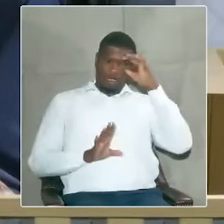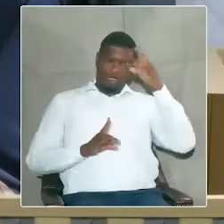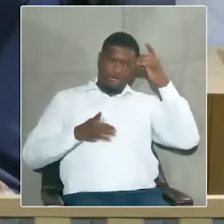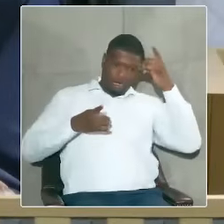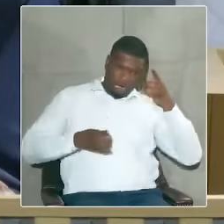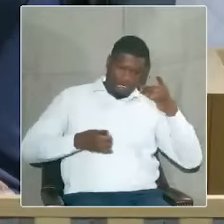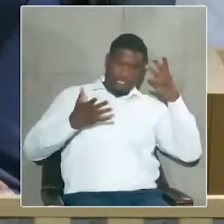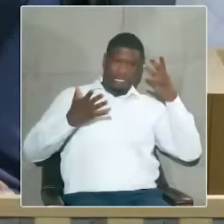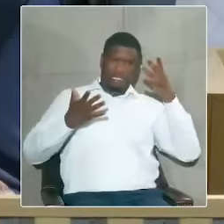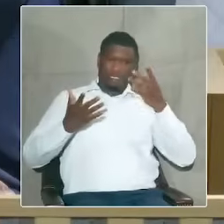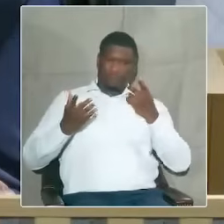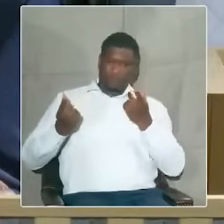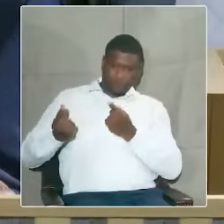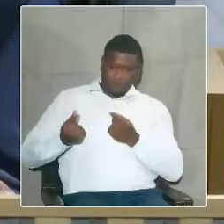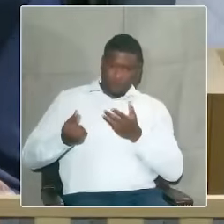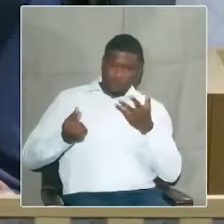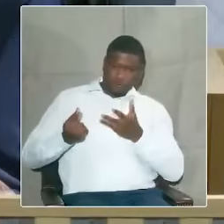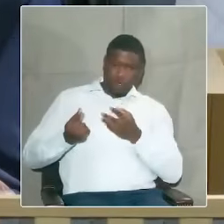and